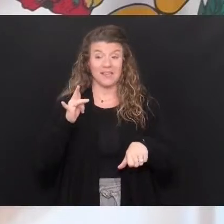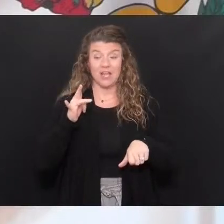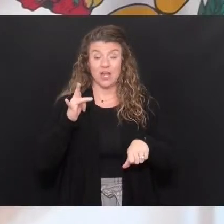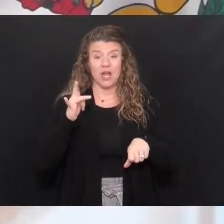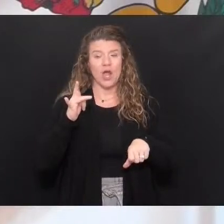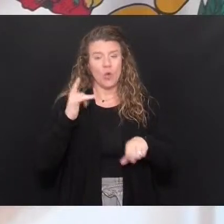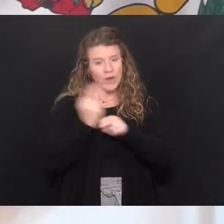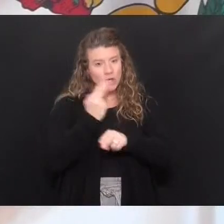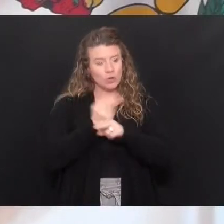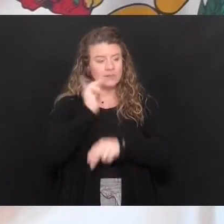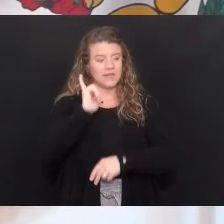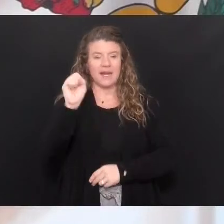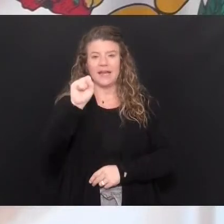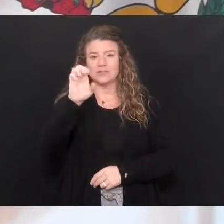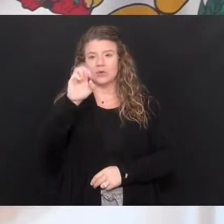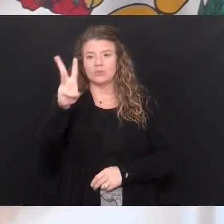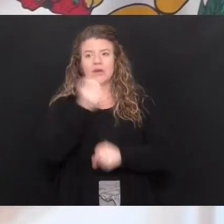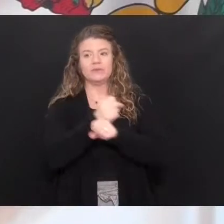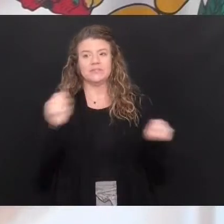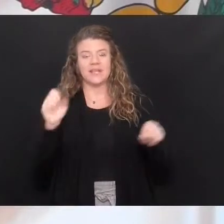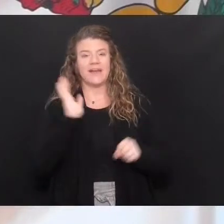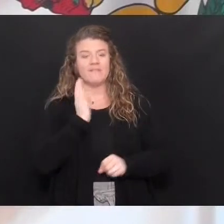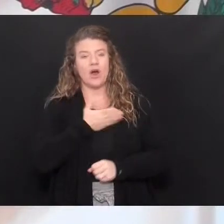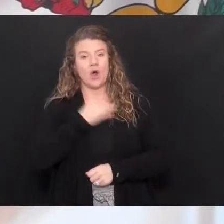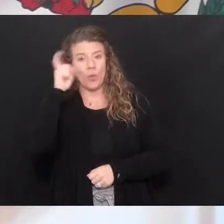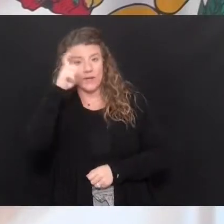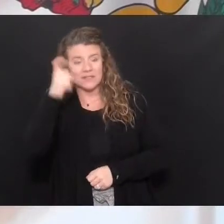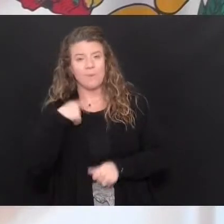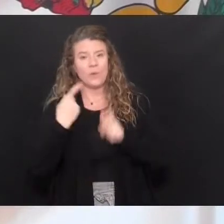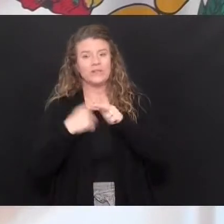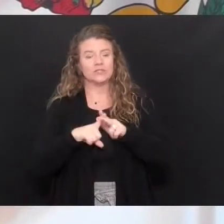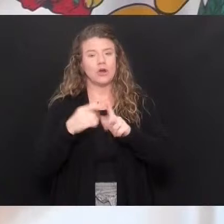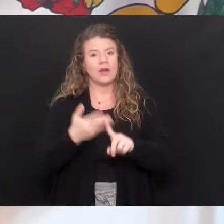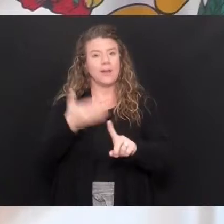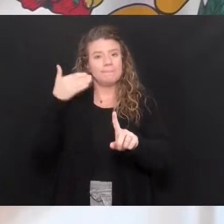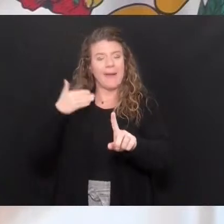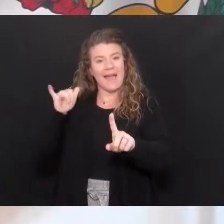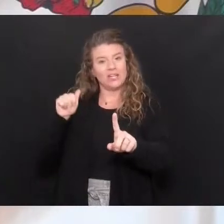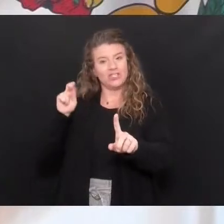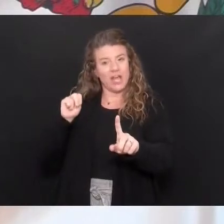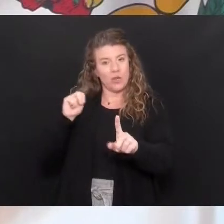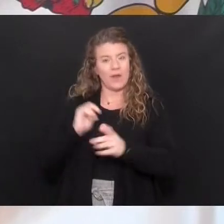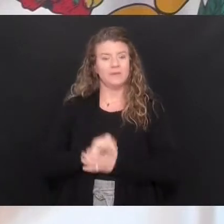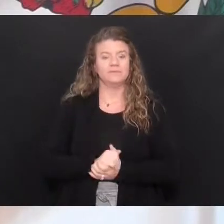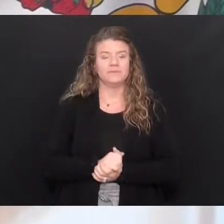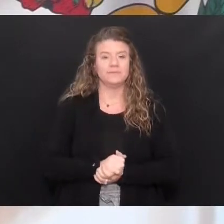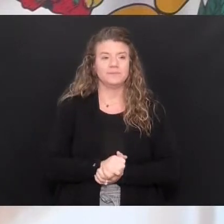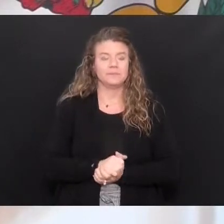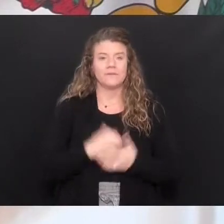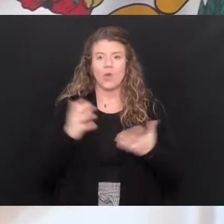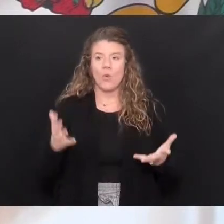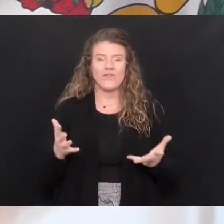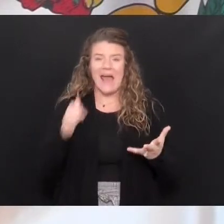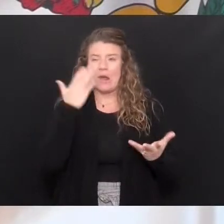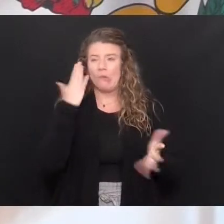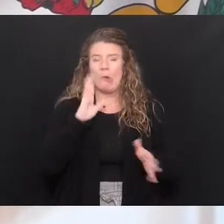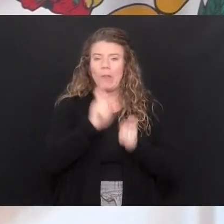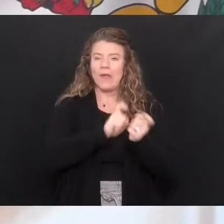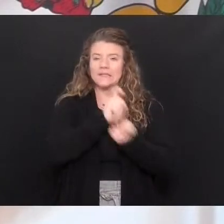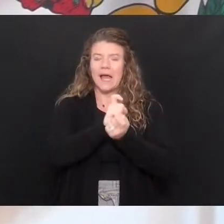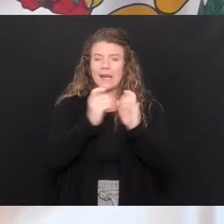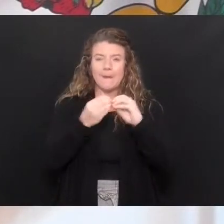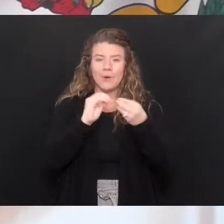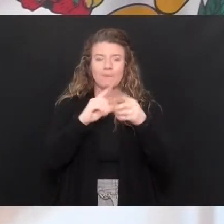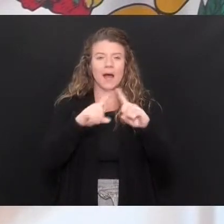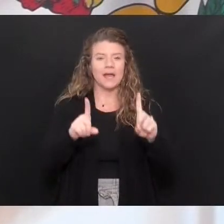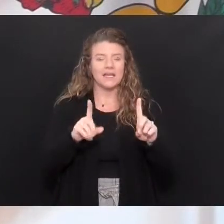Our Wisdom, and we started it back in January. And we've gotten, I don't know exactly the number,